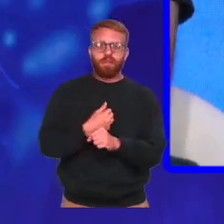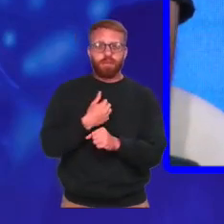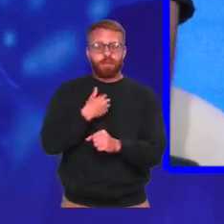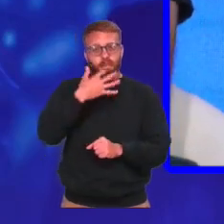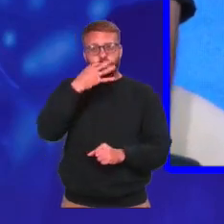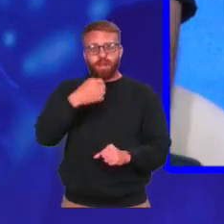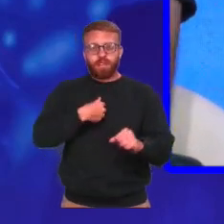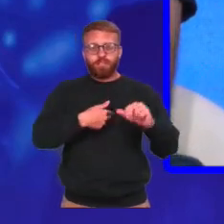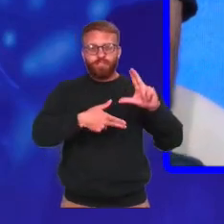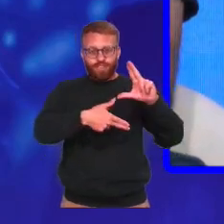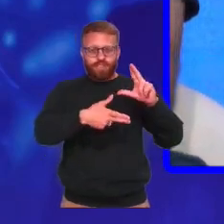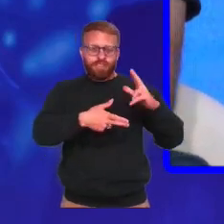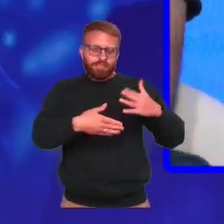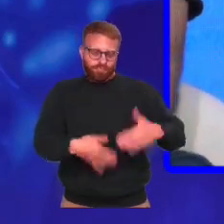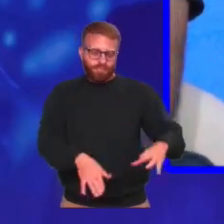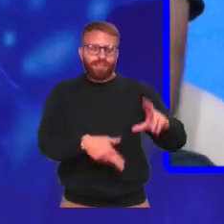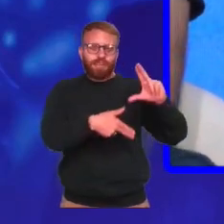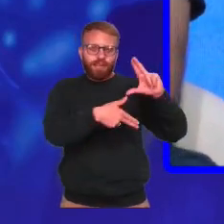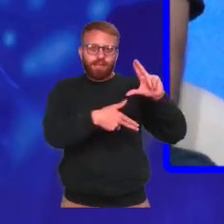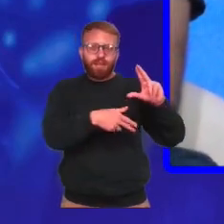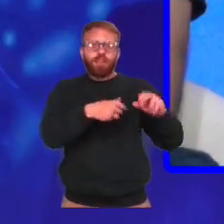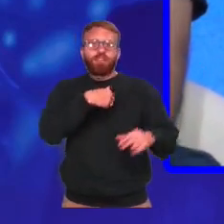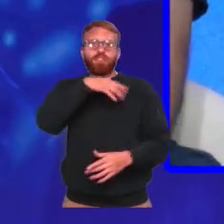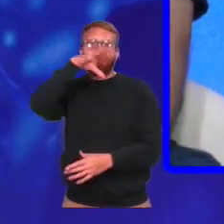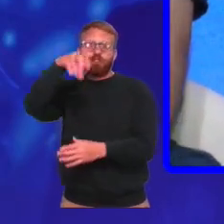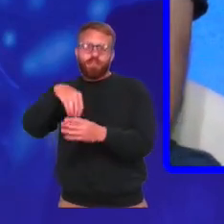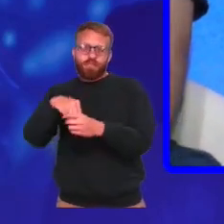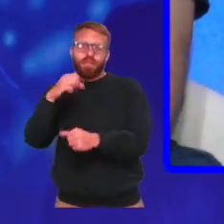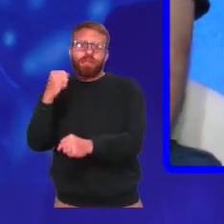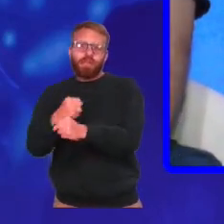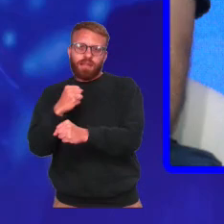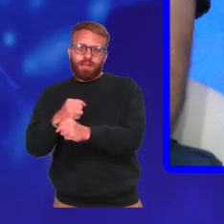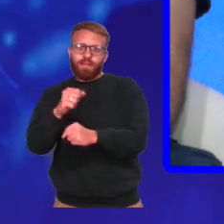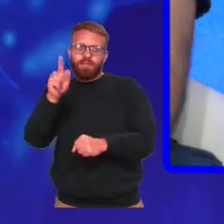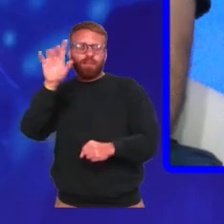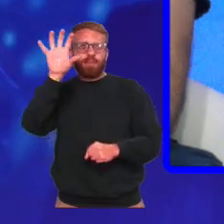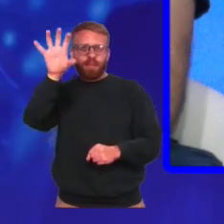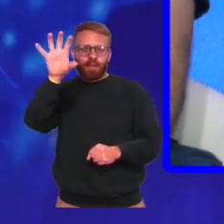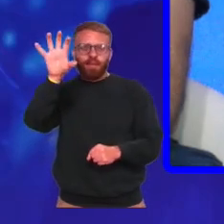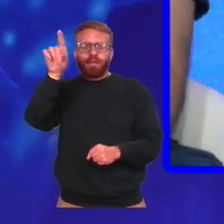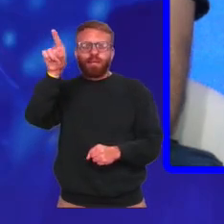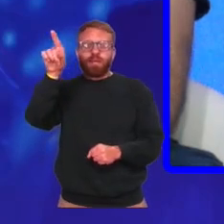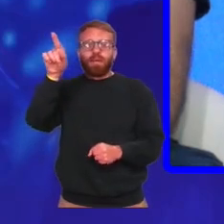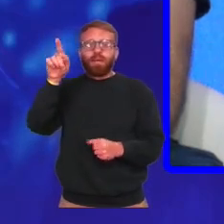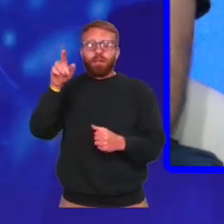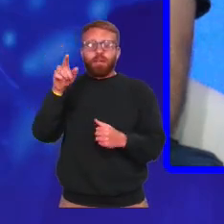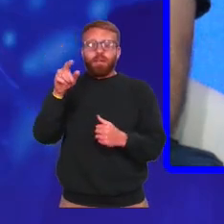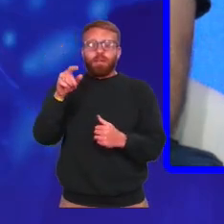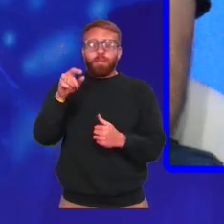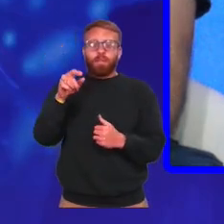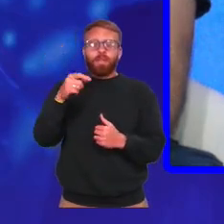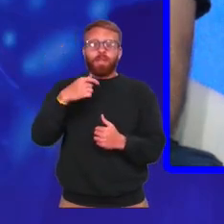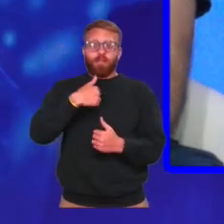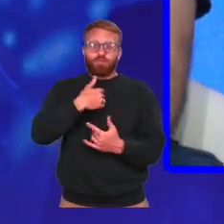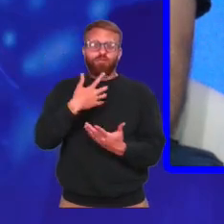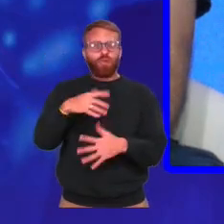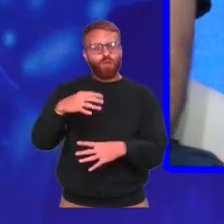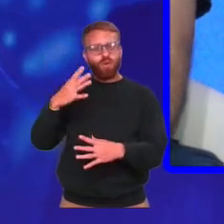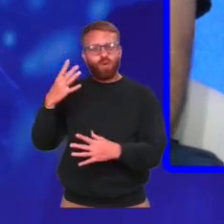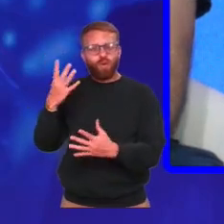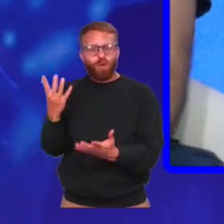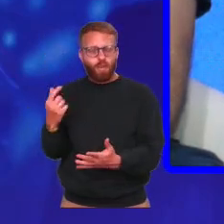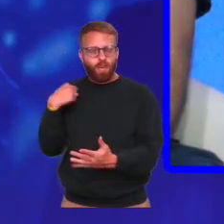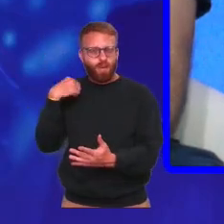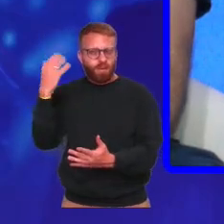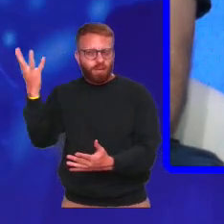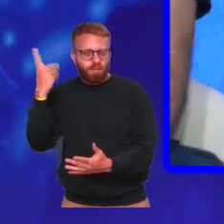UK. So, you know, I had to get a little bit used to the UK accent, the English accent is a little bit different.